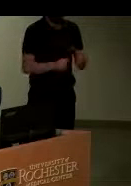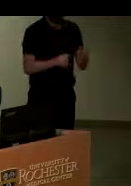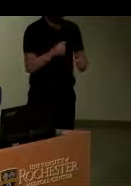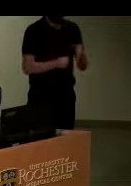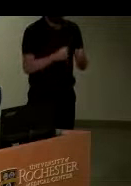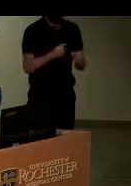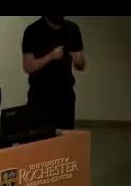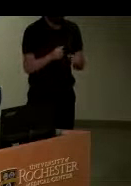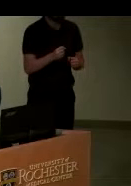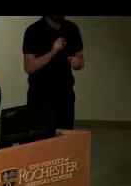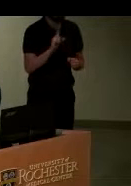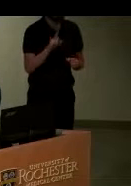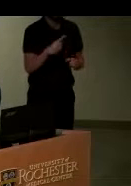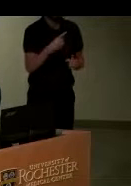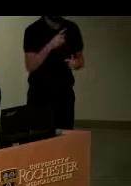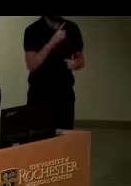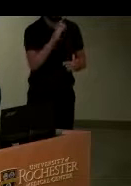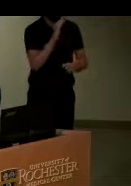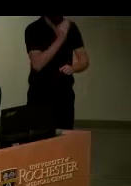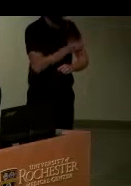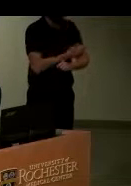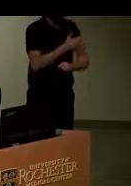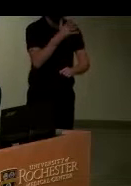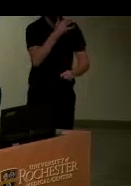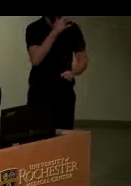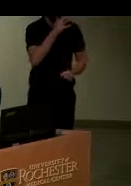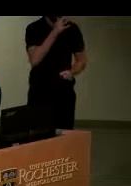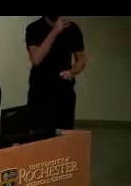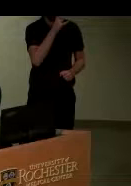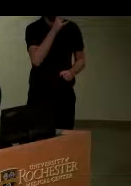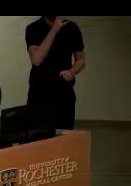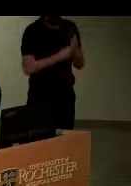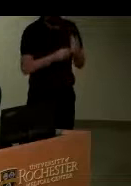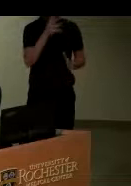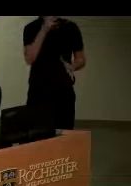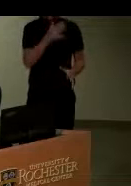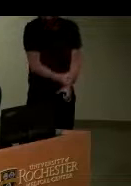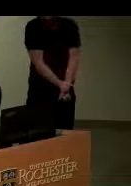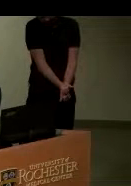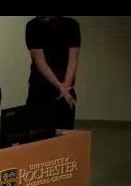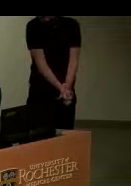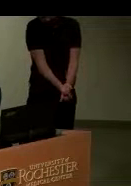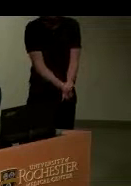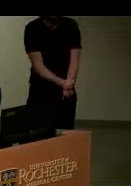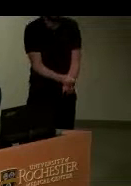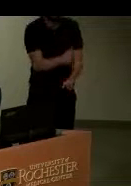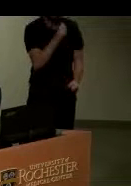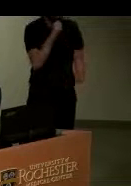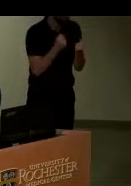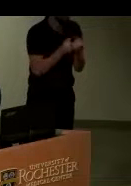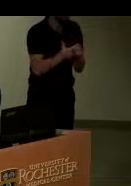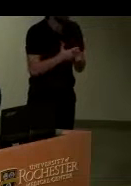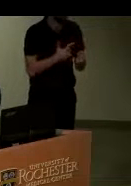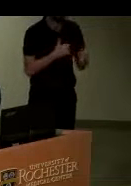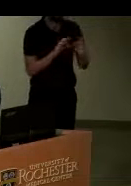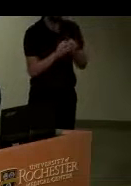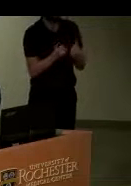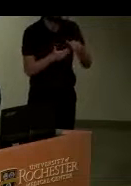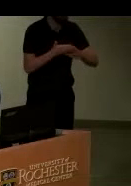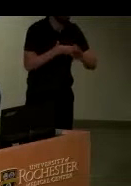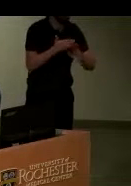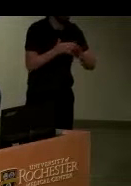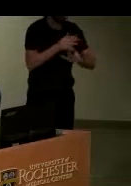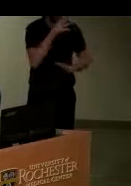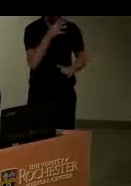daughter. Her mother died. Her father berated her continuously for not being supportive of him trying to run the dairy